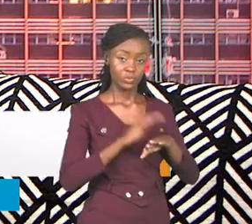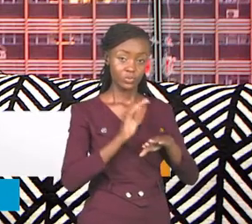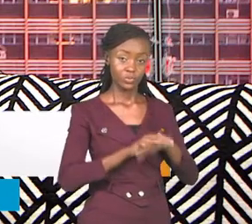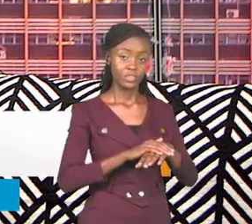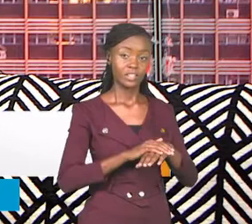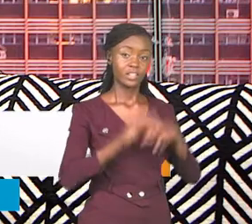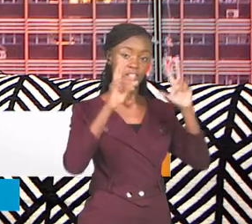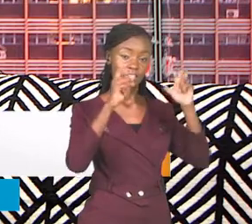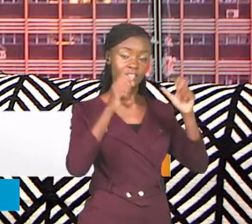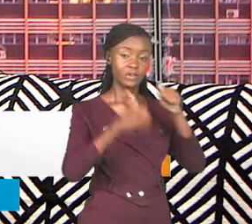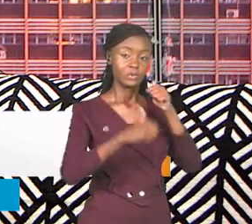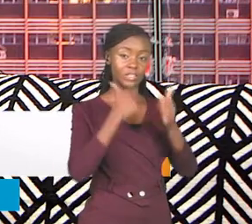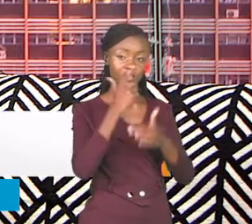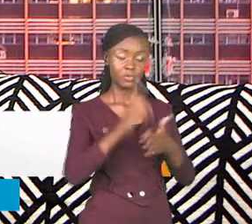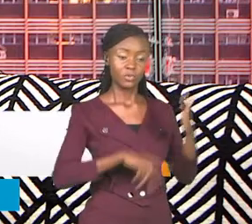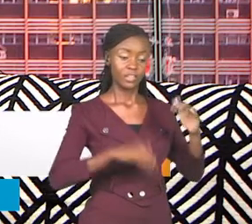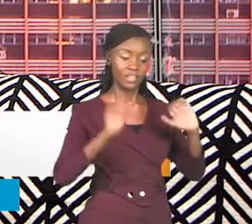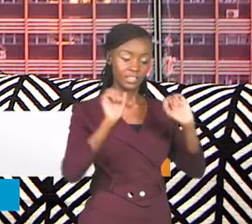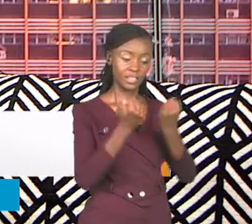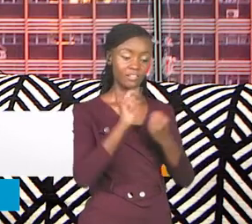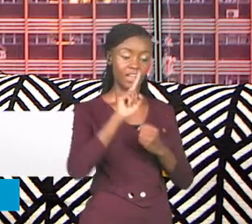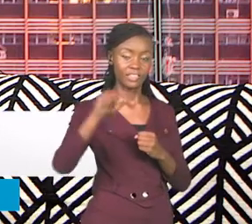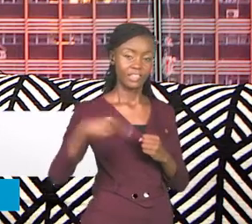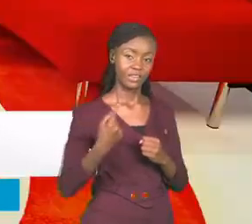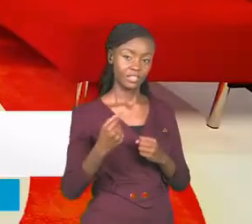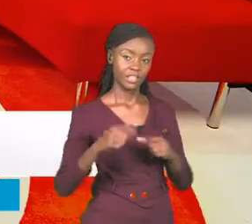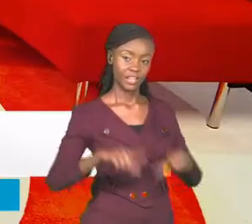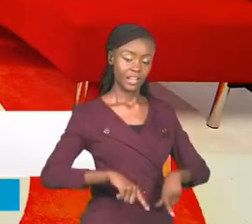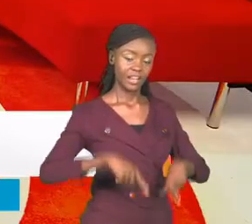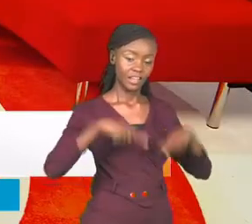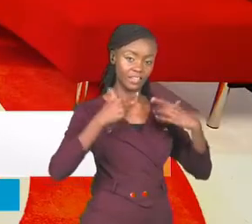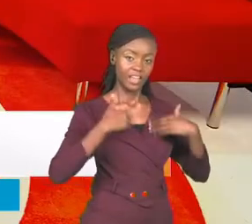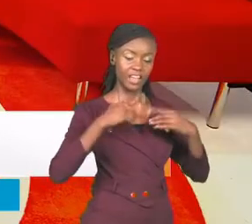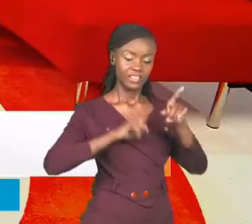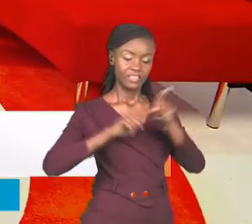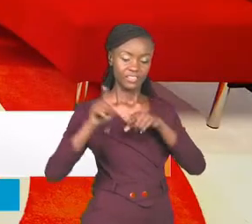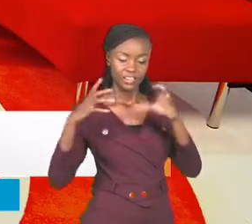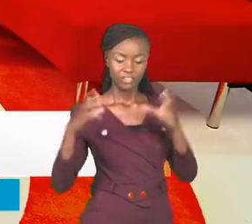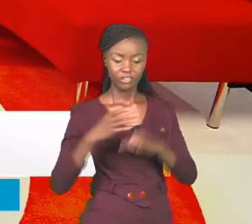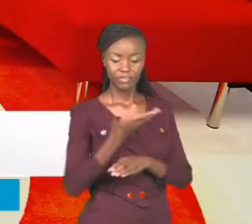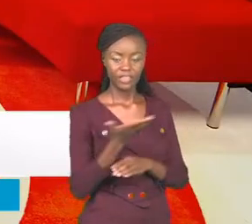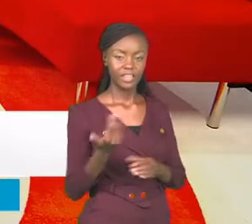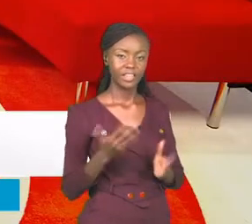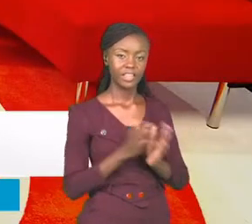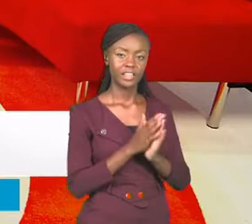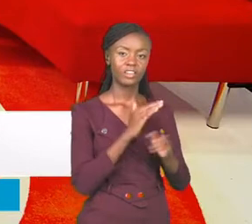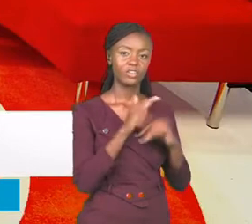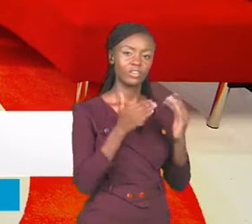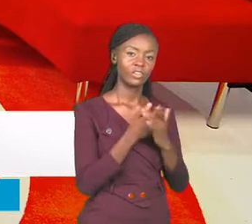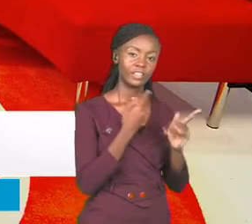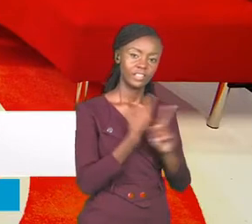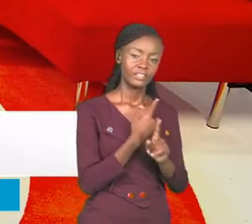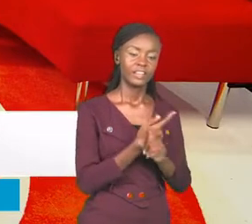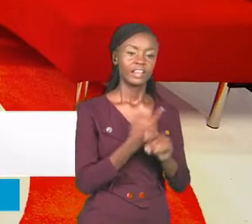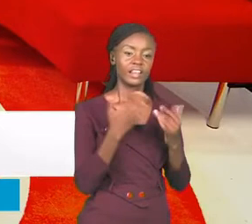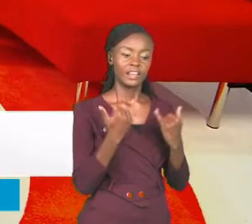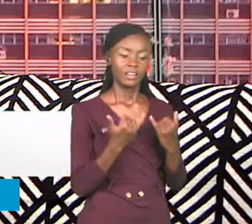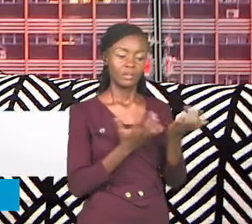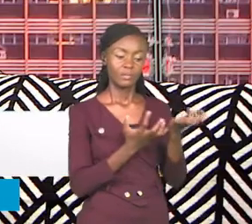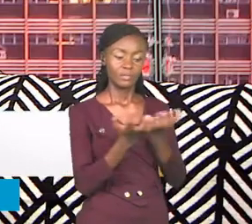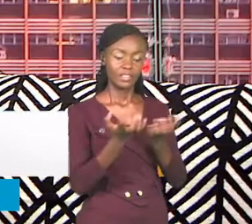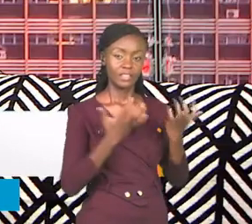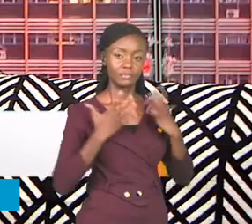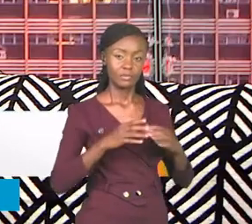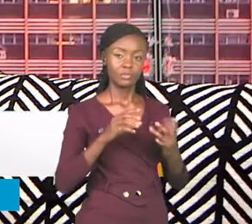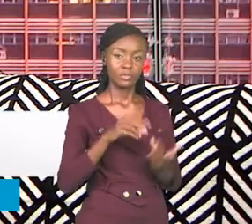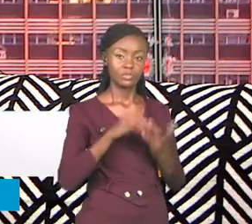it Save a Thousand Lives. Yes. Yeah, Falcom was there, everybody else was there, and all this. Now, what corporates will do is they